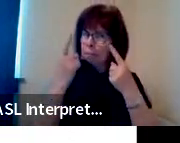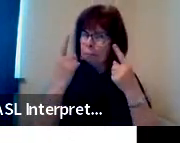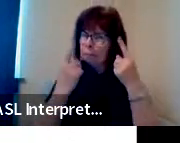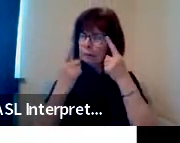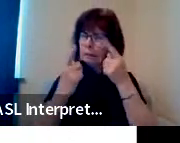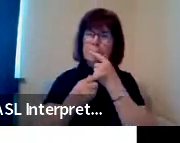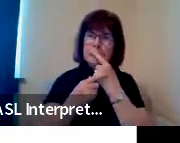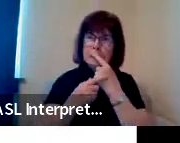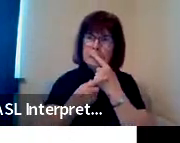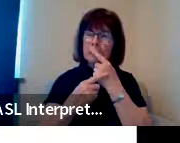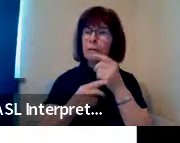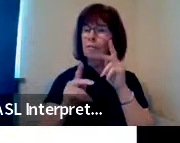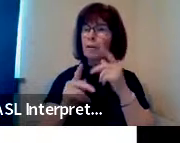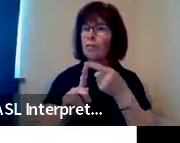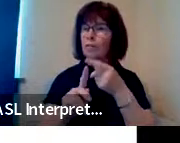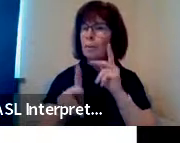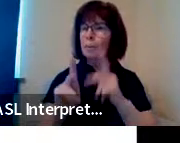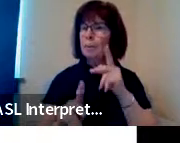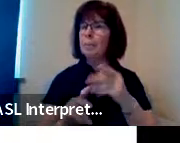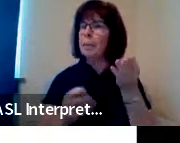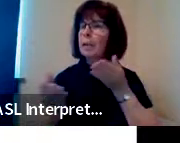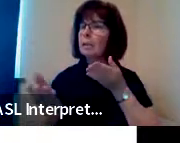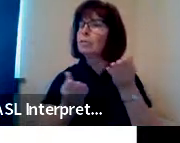raised by the people that you're serving.